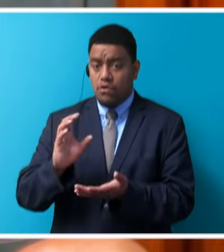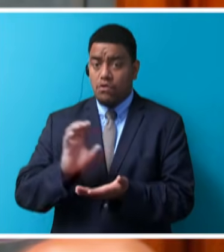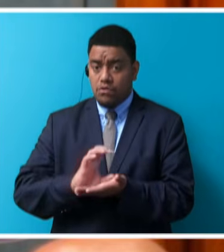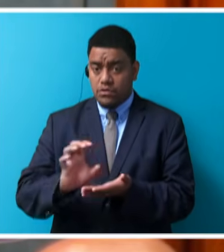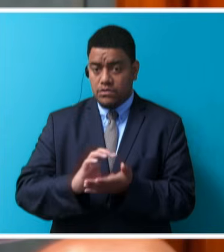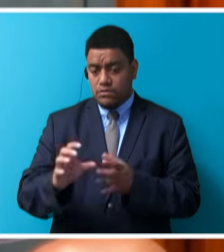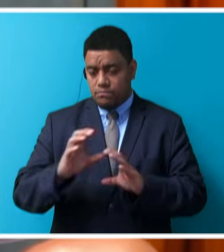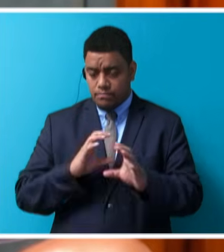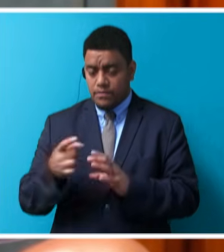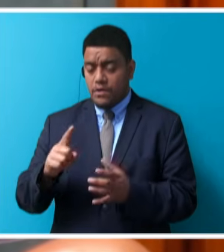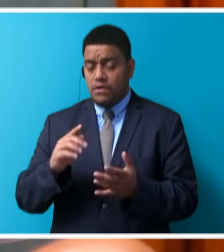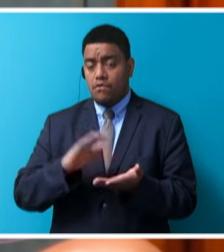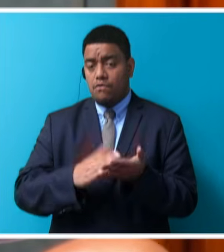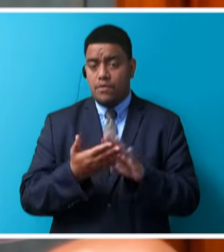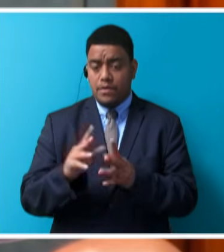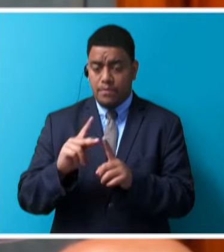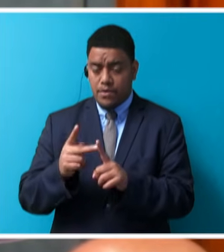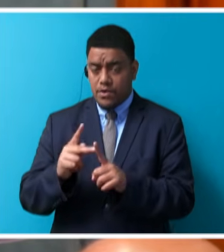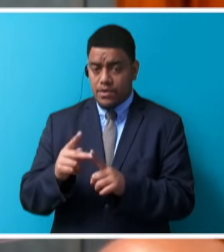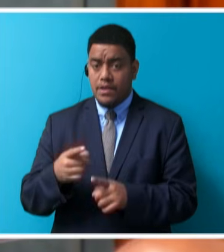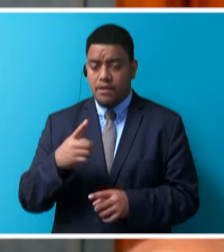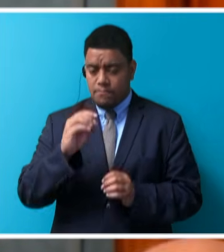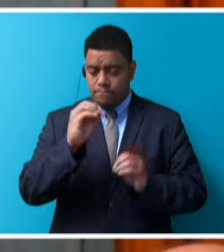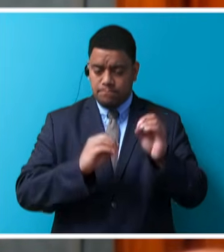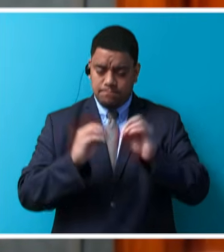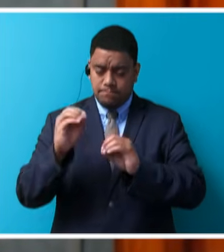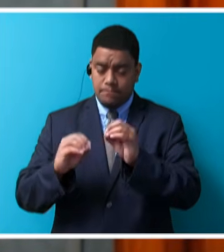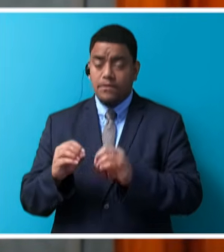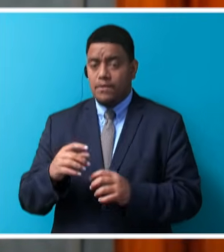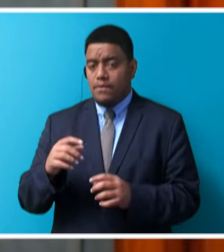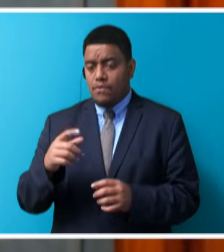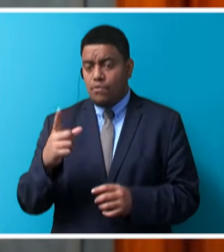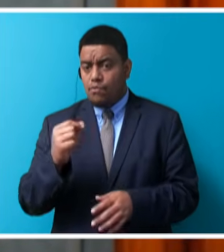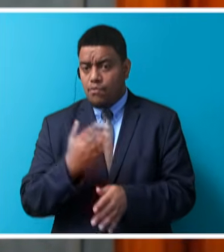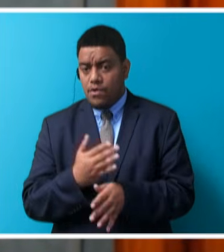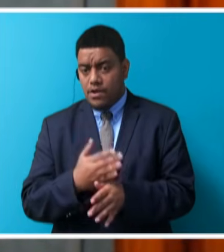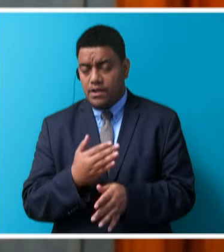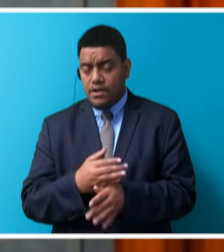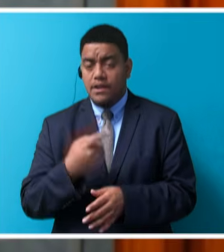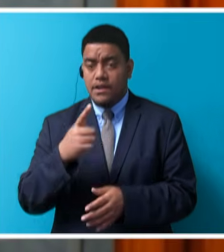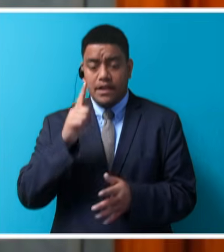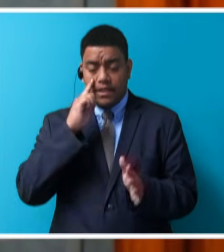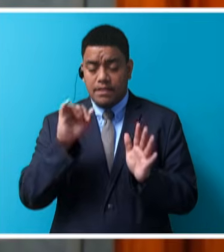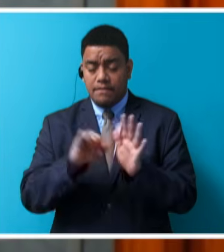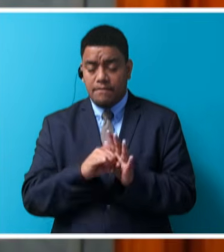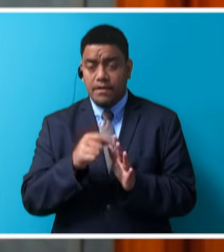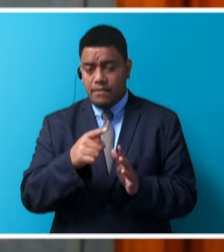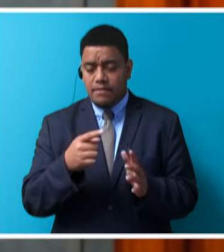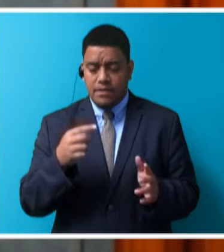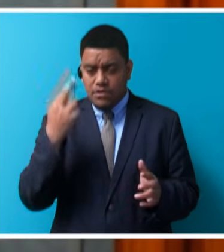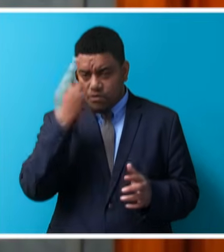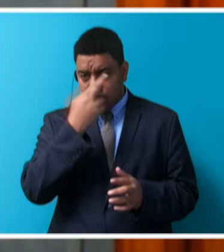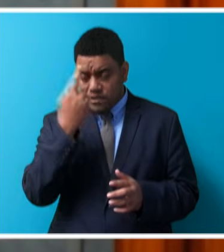verify community priorities, monitor contractors' performance, identify implementation